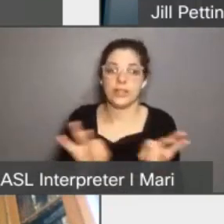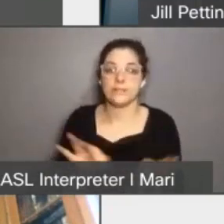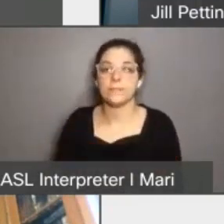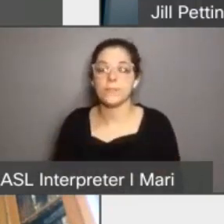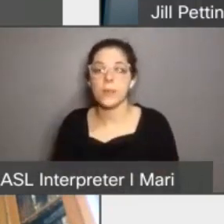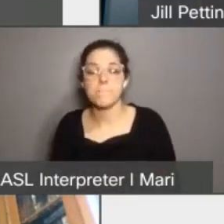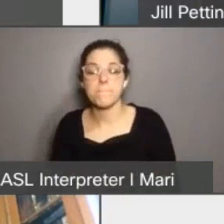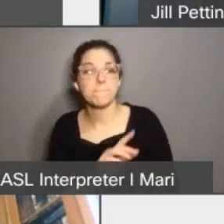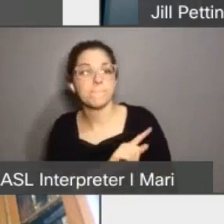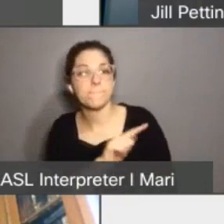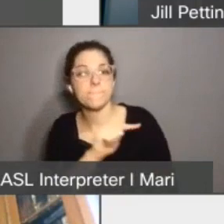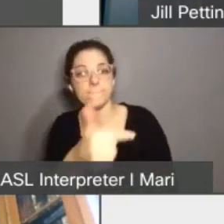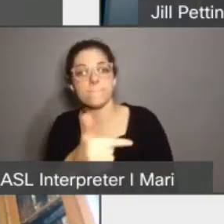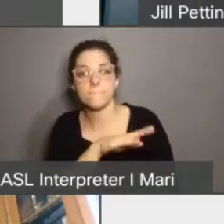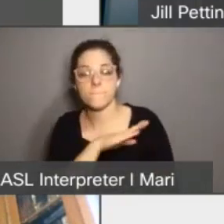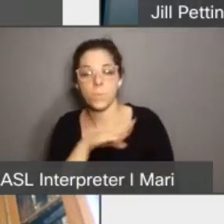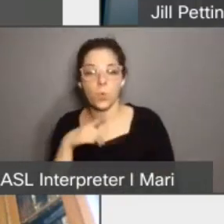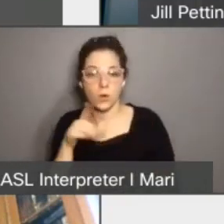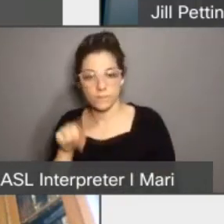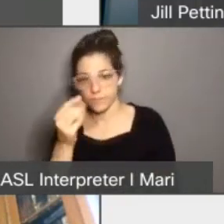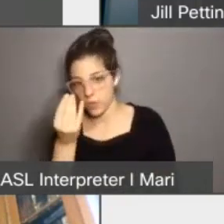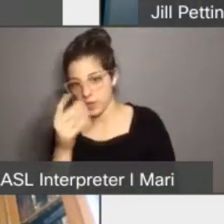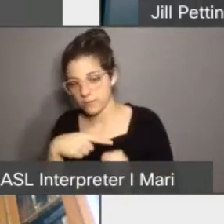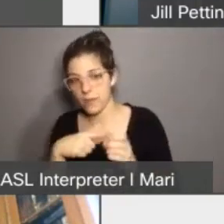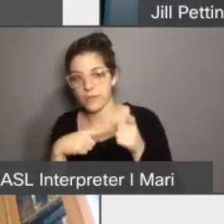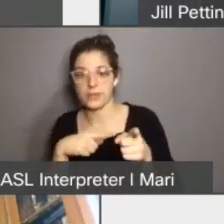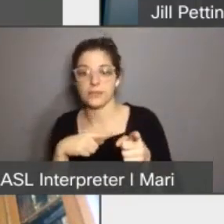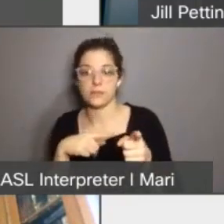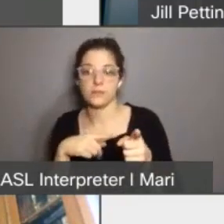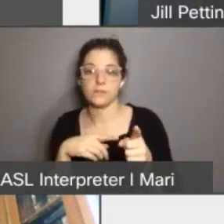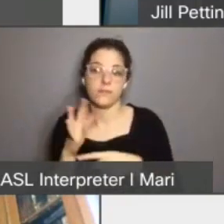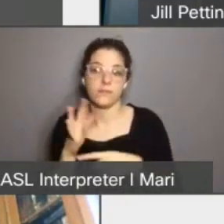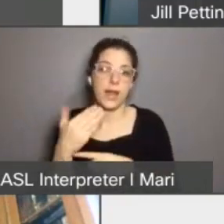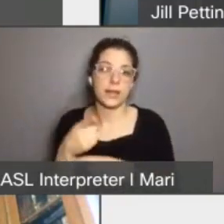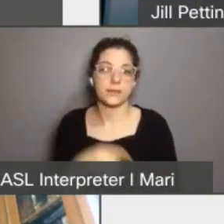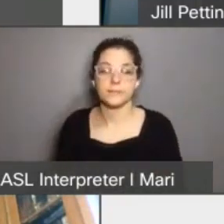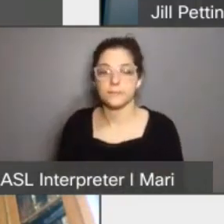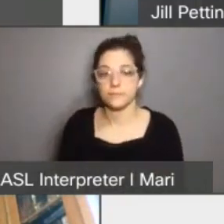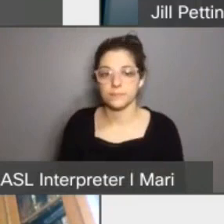So I'm going to turn to the members of the board. Your thoughts on pursuing this.